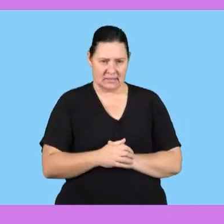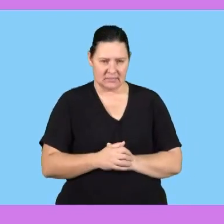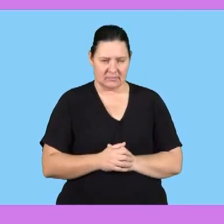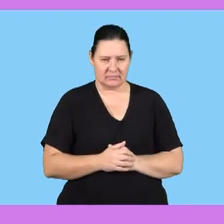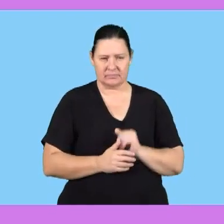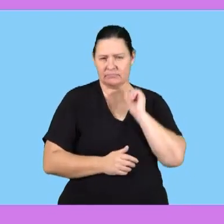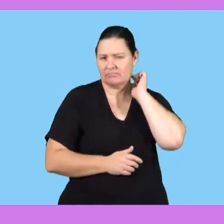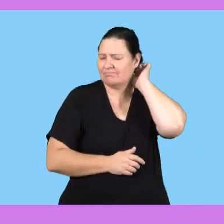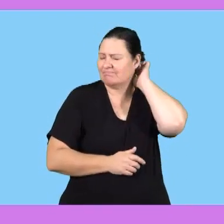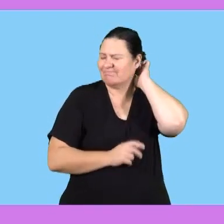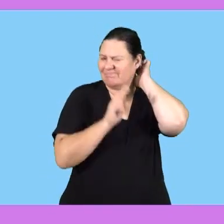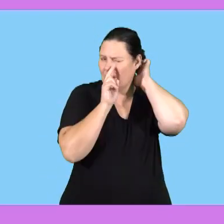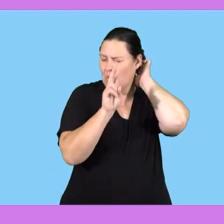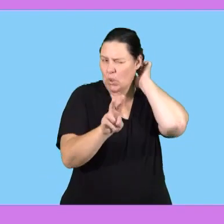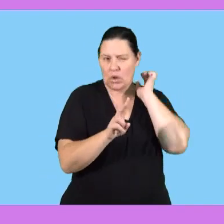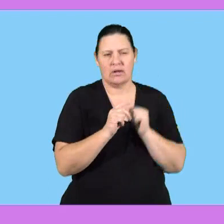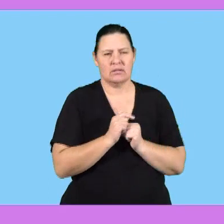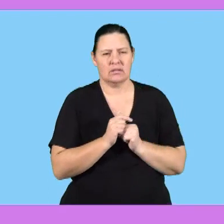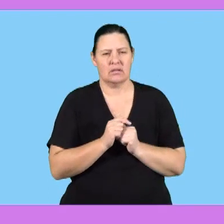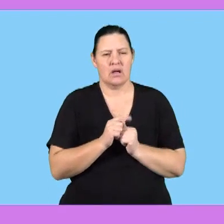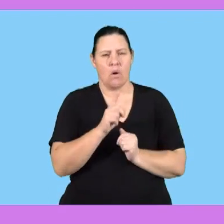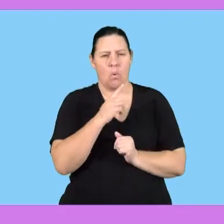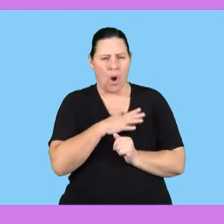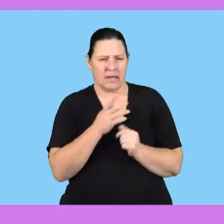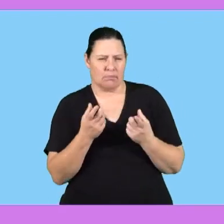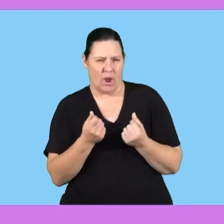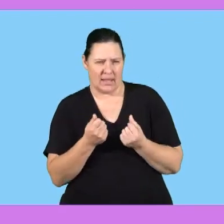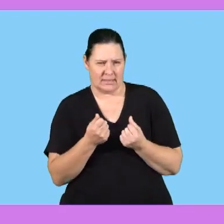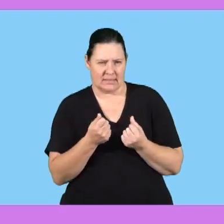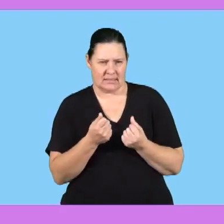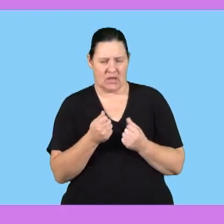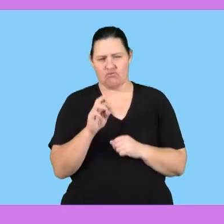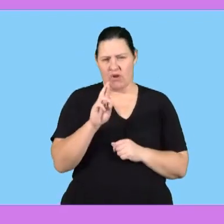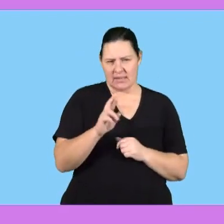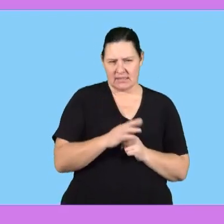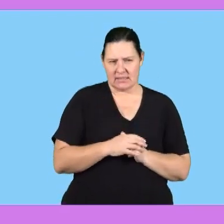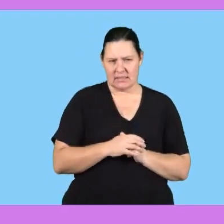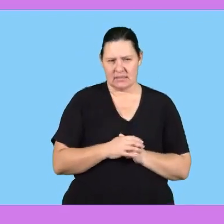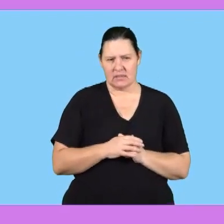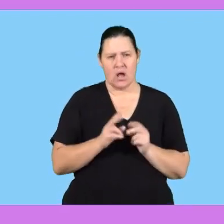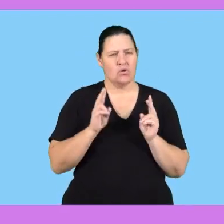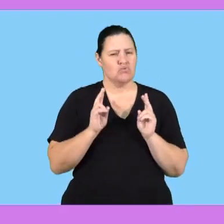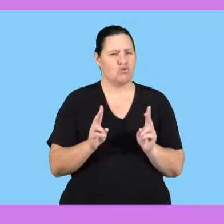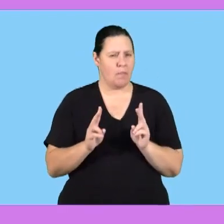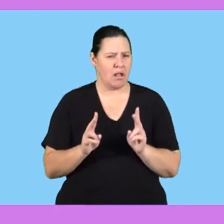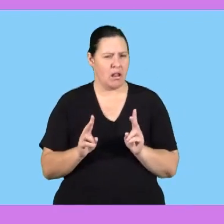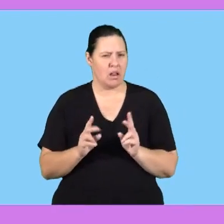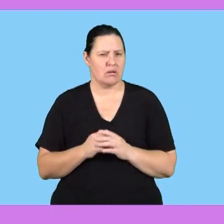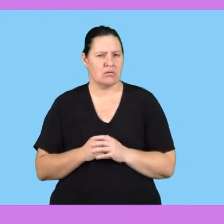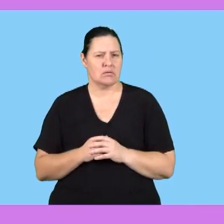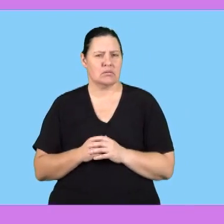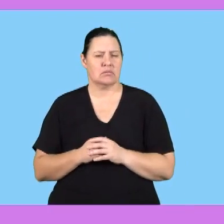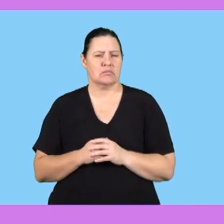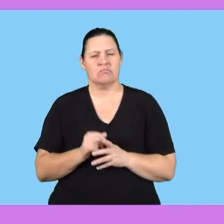we interpret this table. So looking at this, I'm looking for a price in rand. So normally, if you